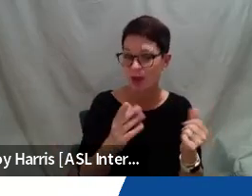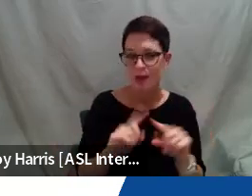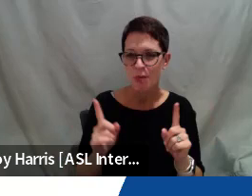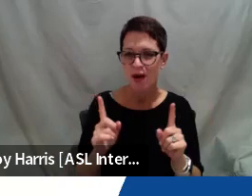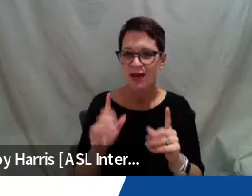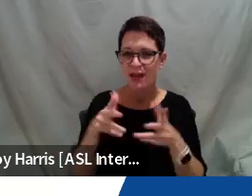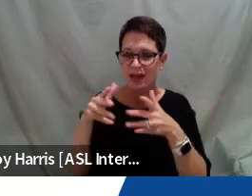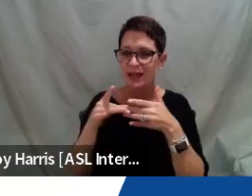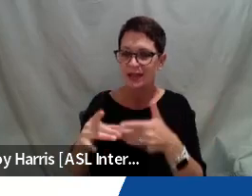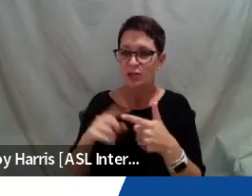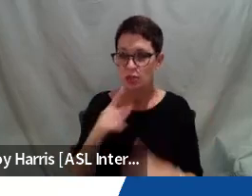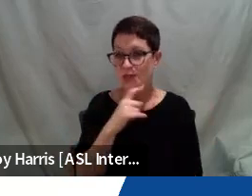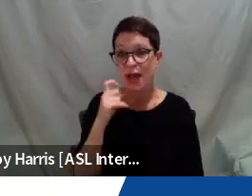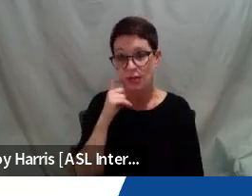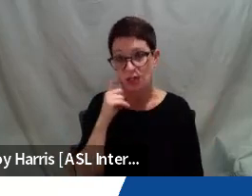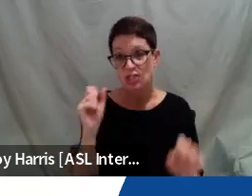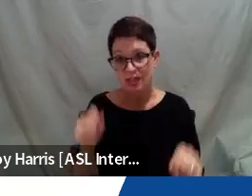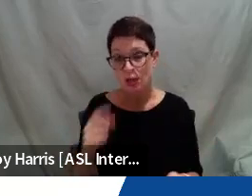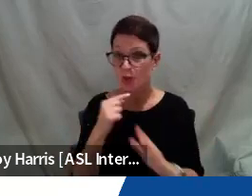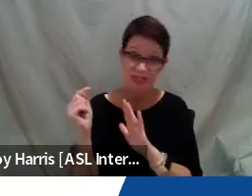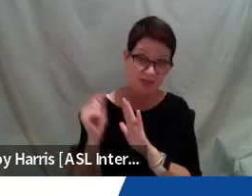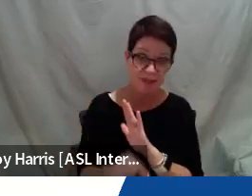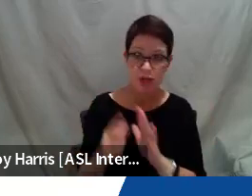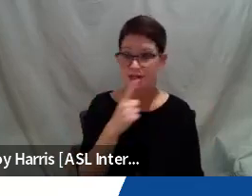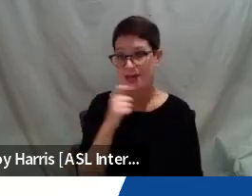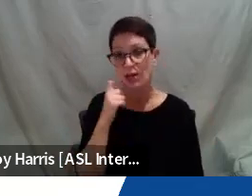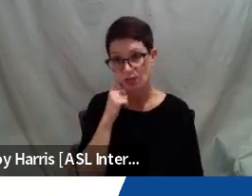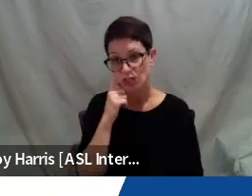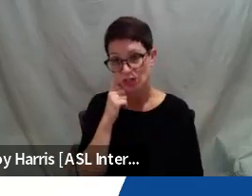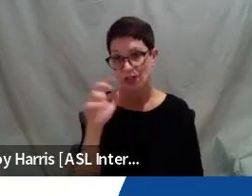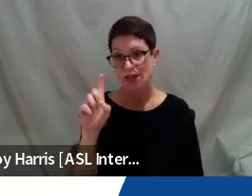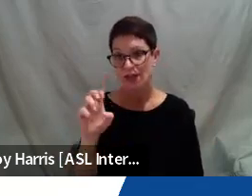it can lead to dehydration or severe dehydration.